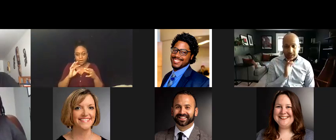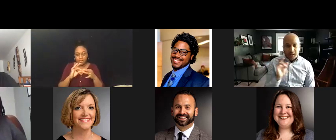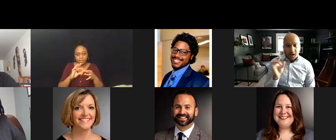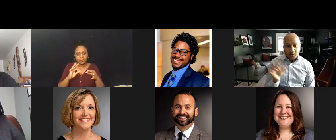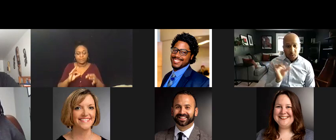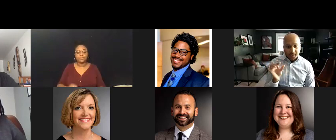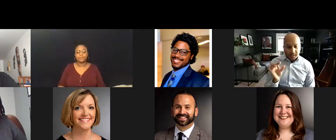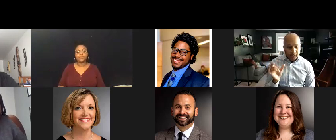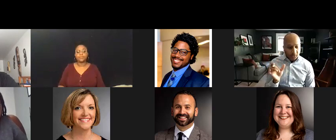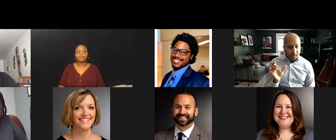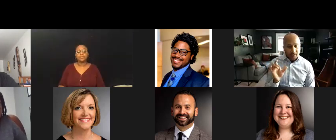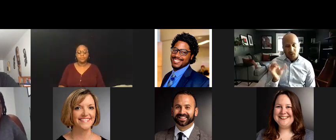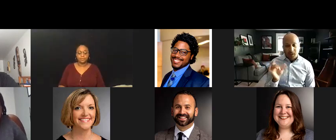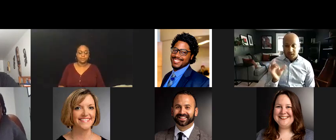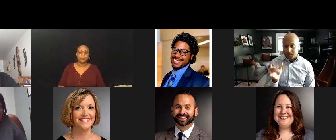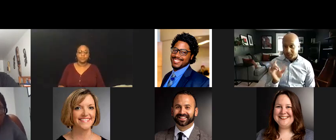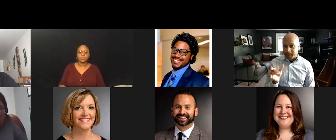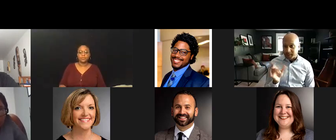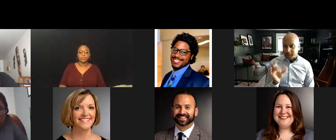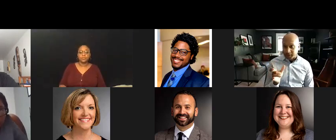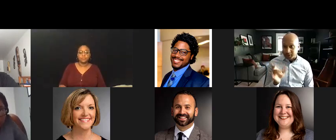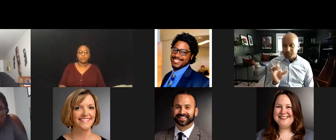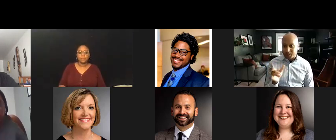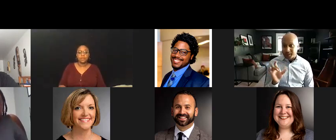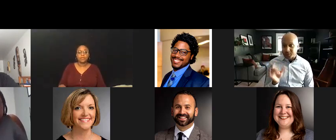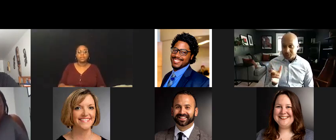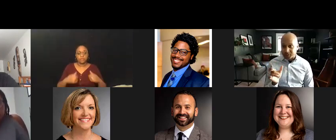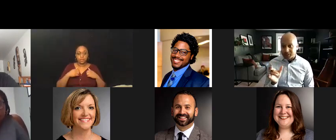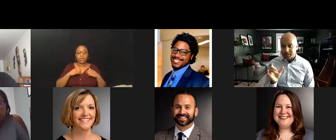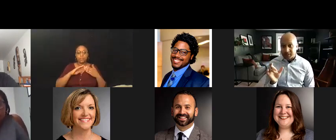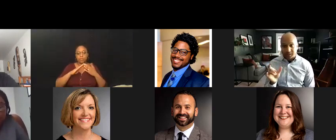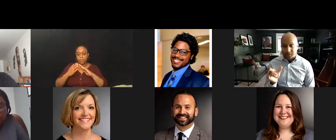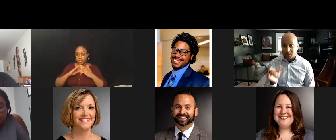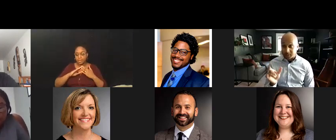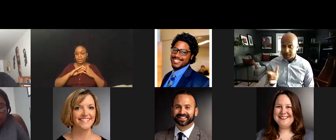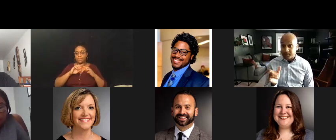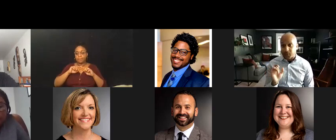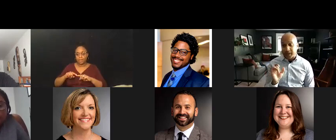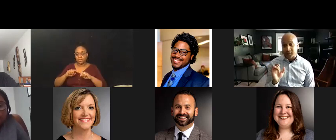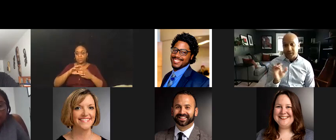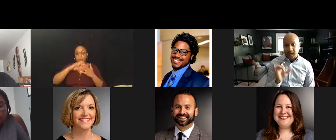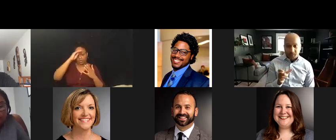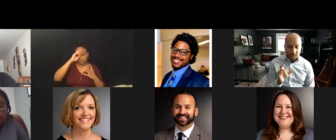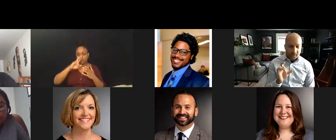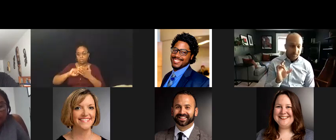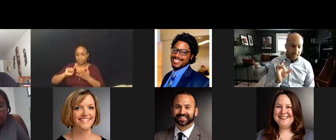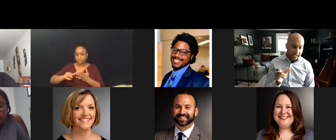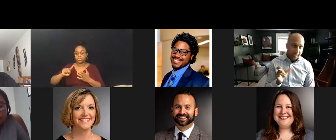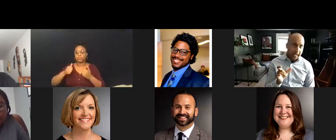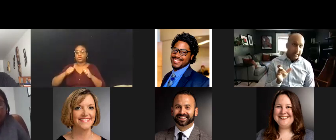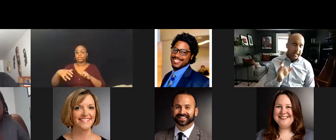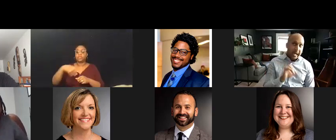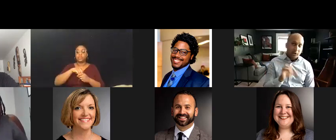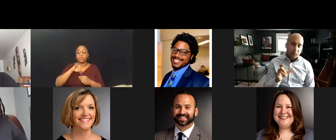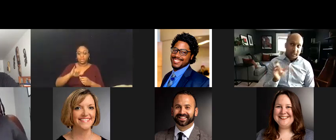about, are there ways to integrate what's called community-based learning or community-based research into your courses, right? So the opportunity to be thinking